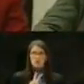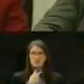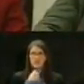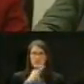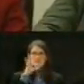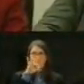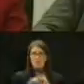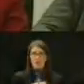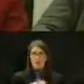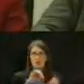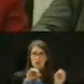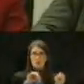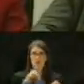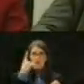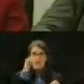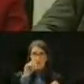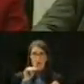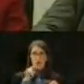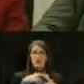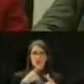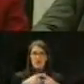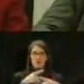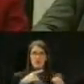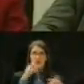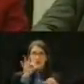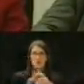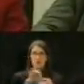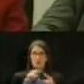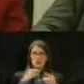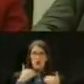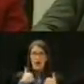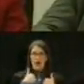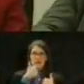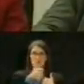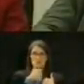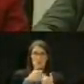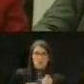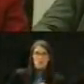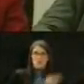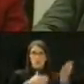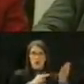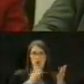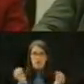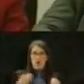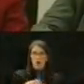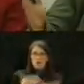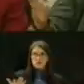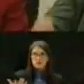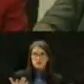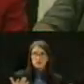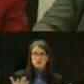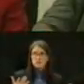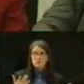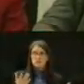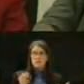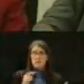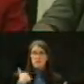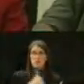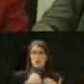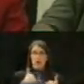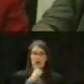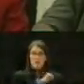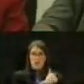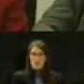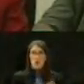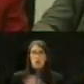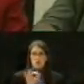have themselves thrown out of office if we have the authority to do that, which I still don't believe that we do. And if